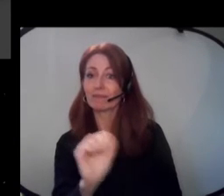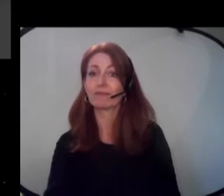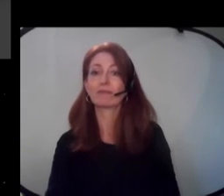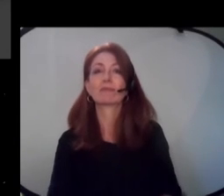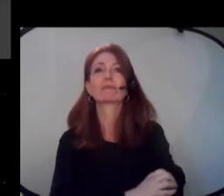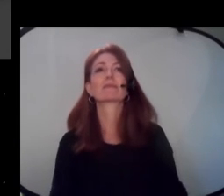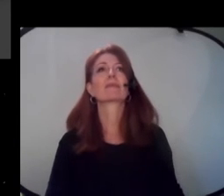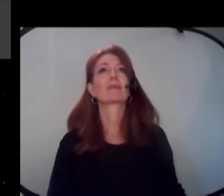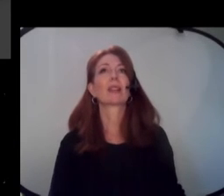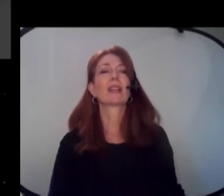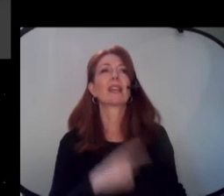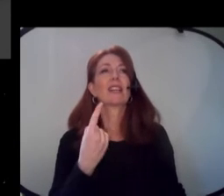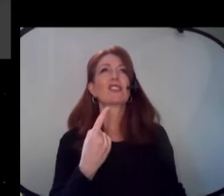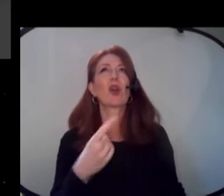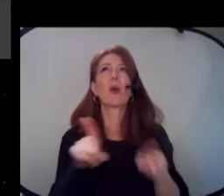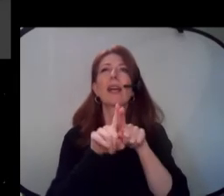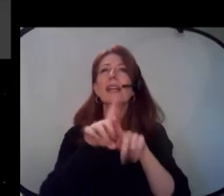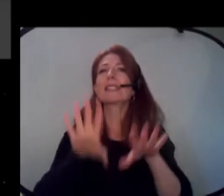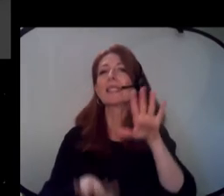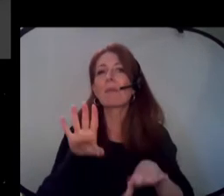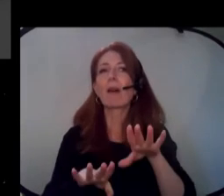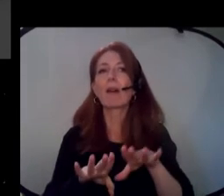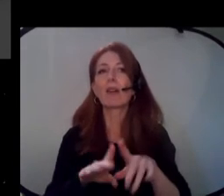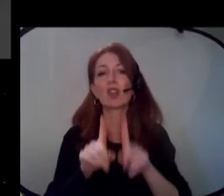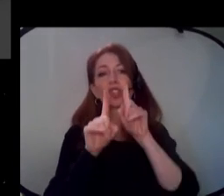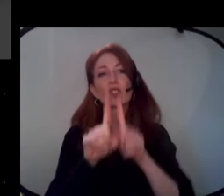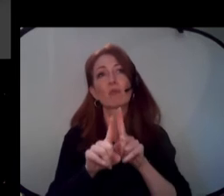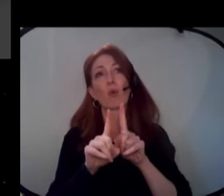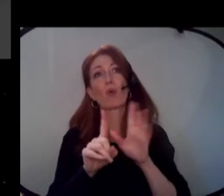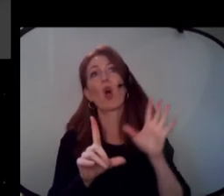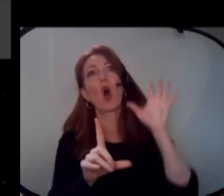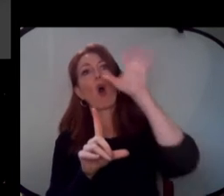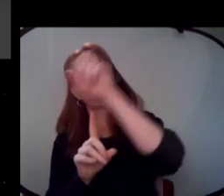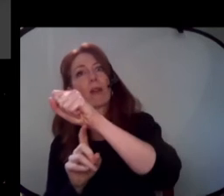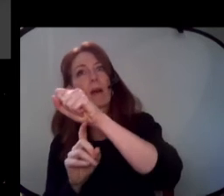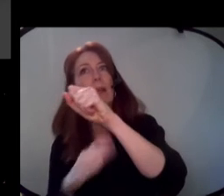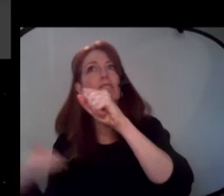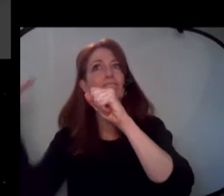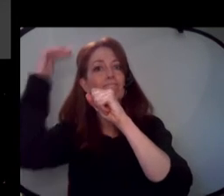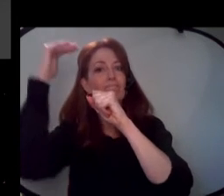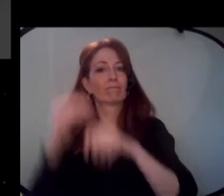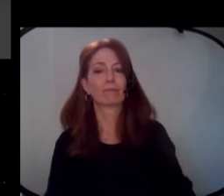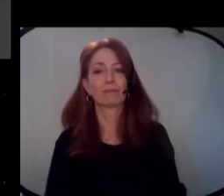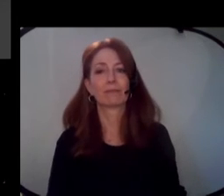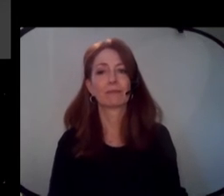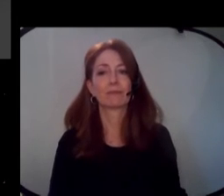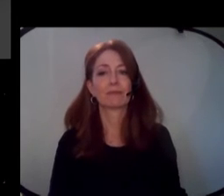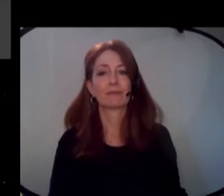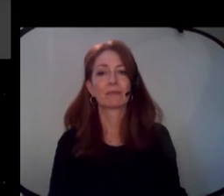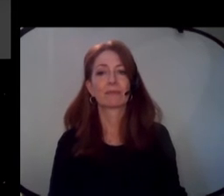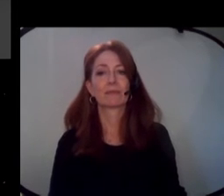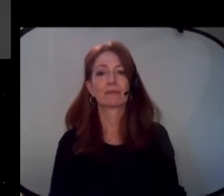the smaller force overcoming the bigger one. And of course, as Catherine said, Italy at the time was a series of small states, and the Medicis often managed to punch